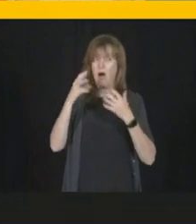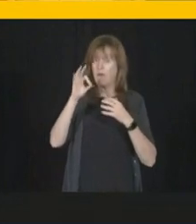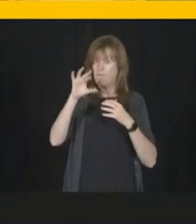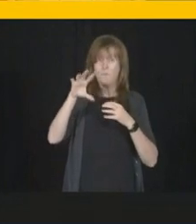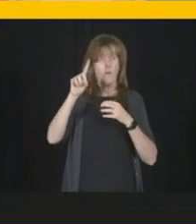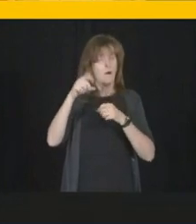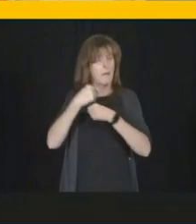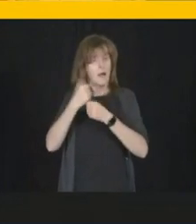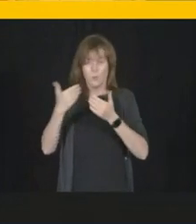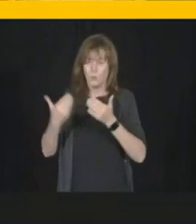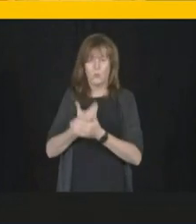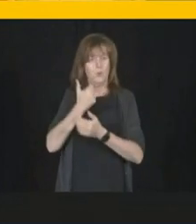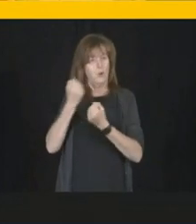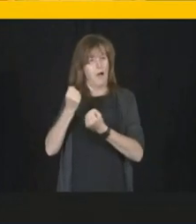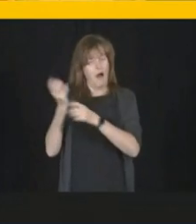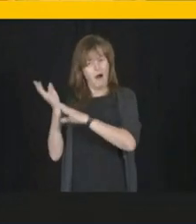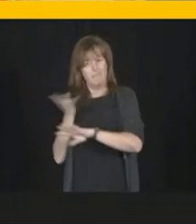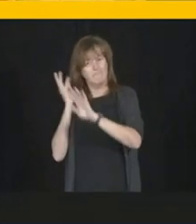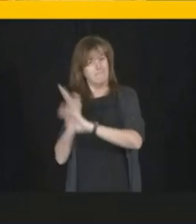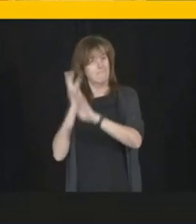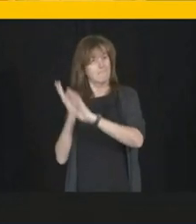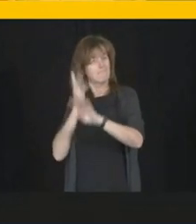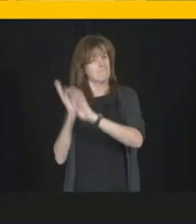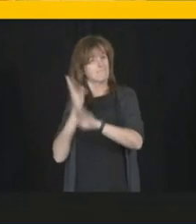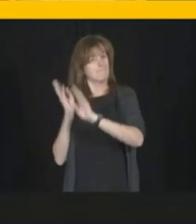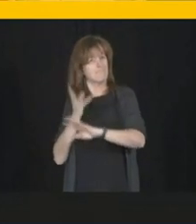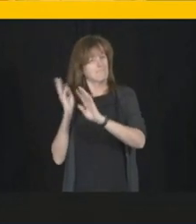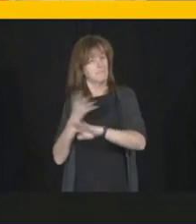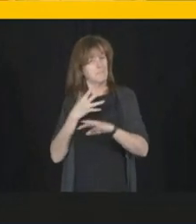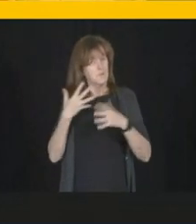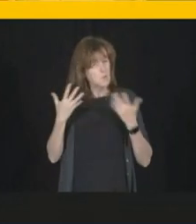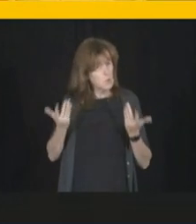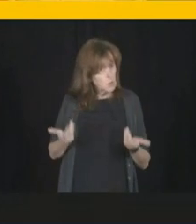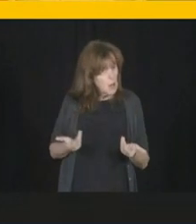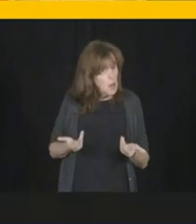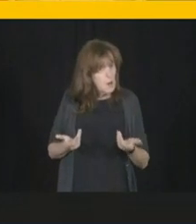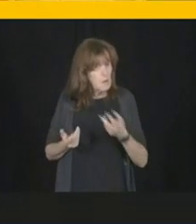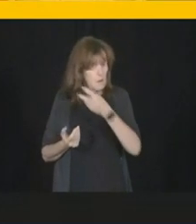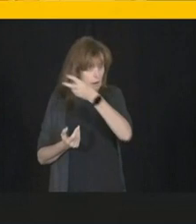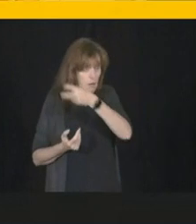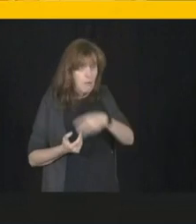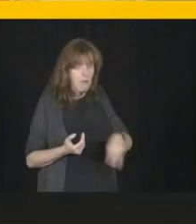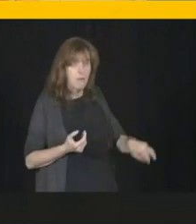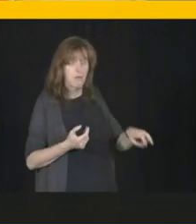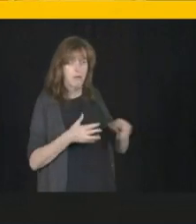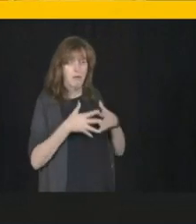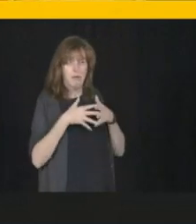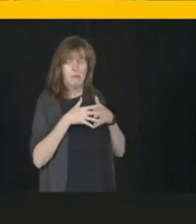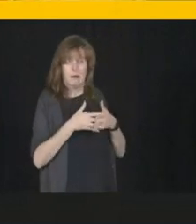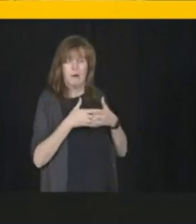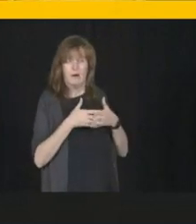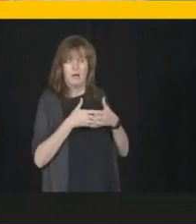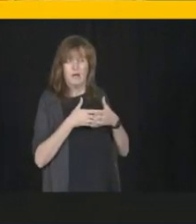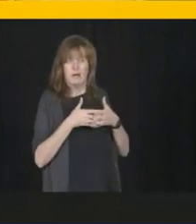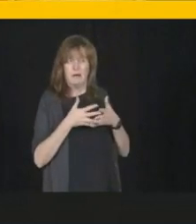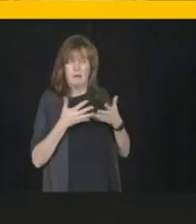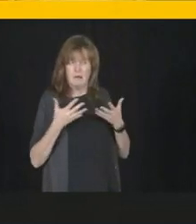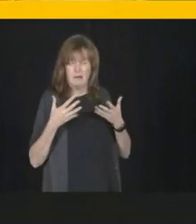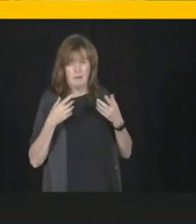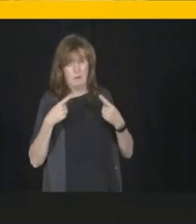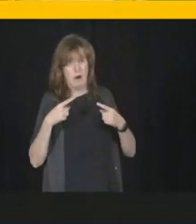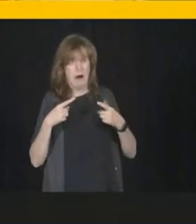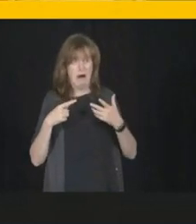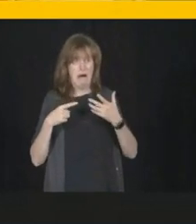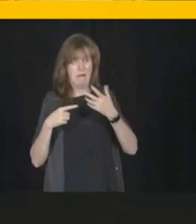in the world manufacturing cars right here in Ontario. I'll put our people up against anyone, anywhere in the world. We have the best here in